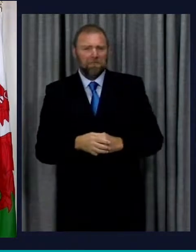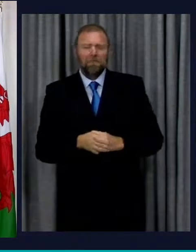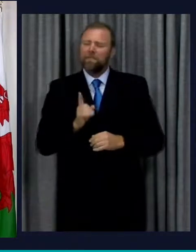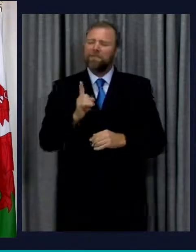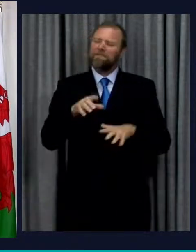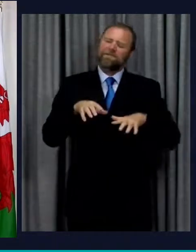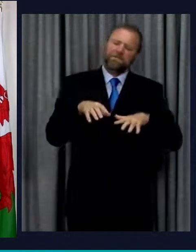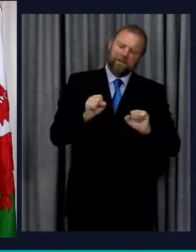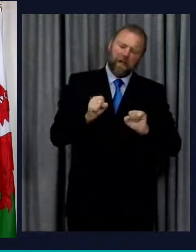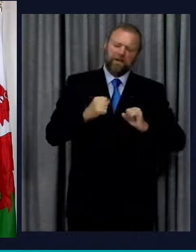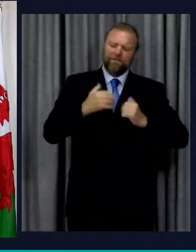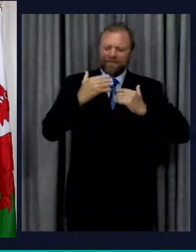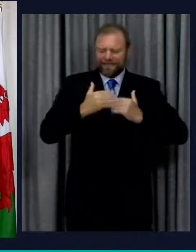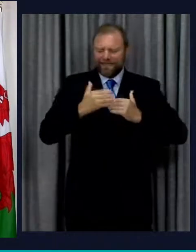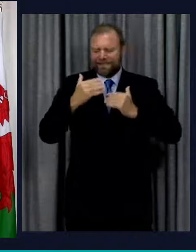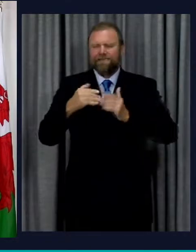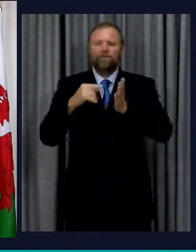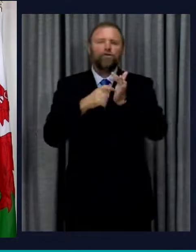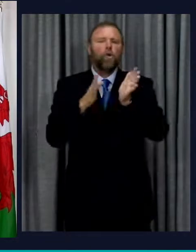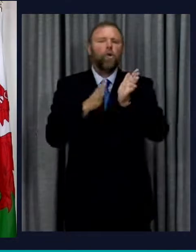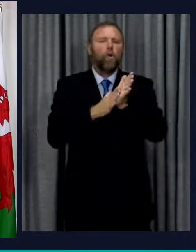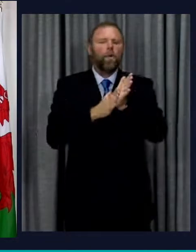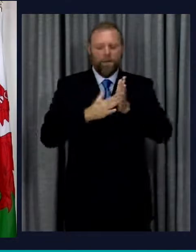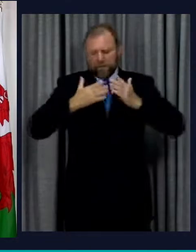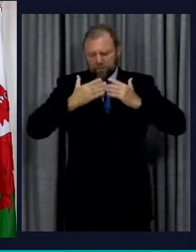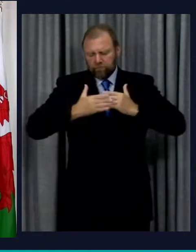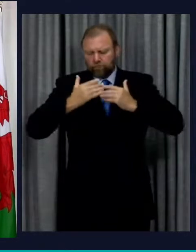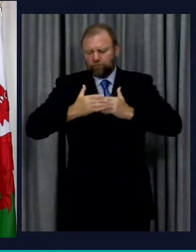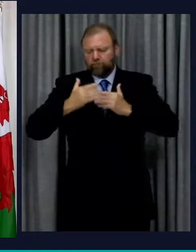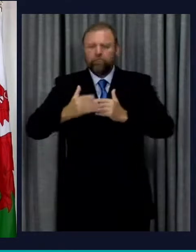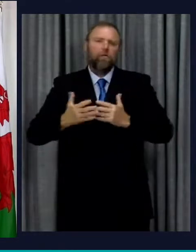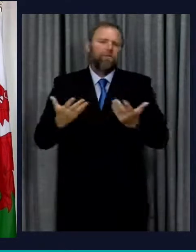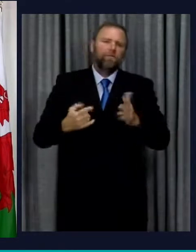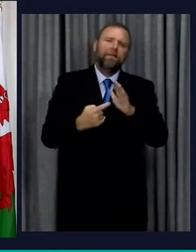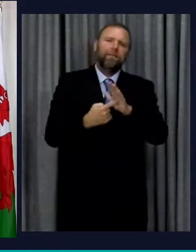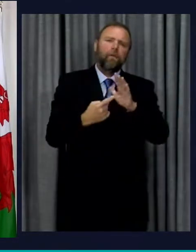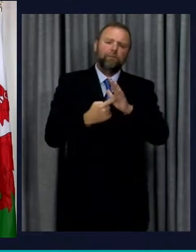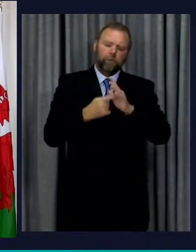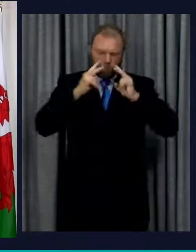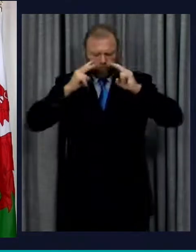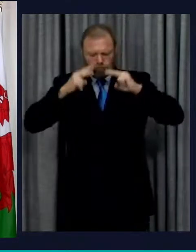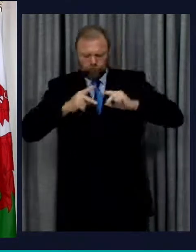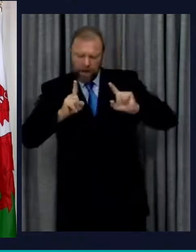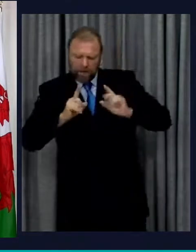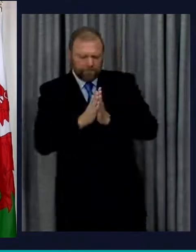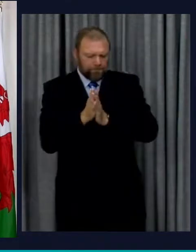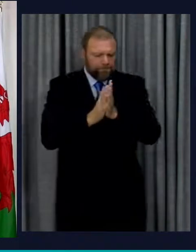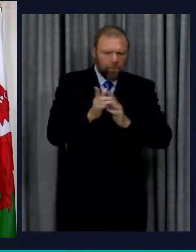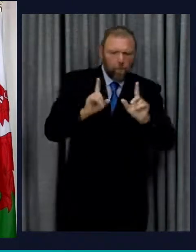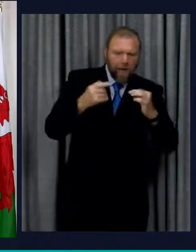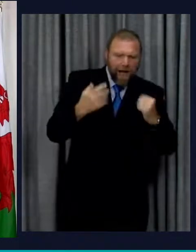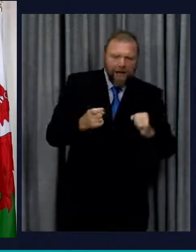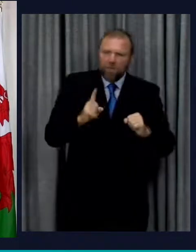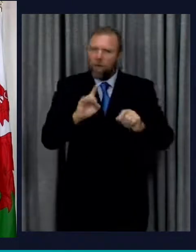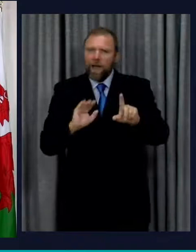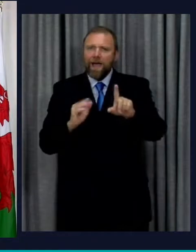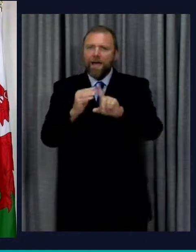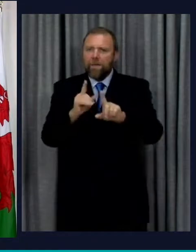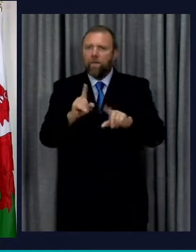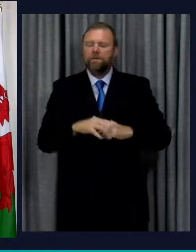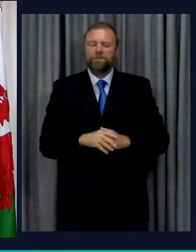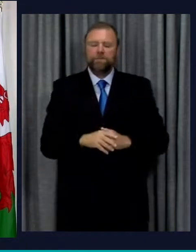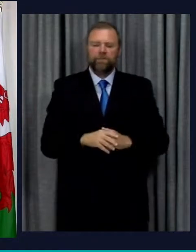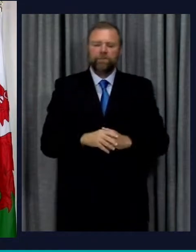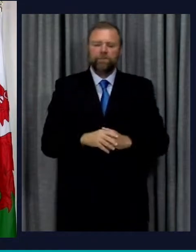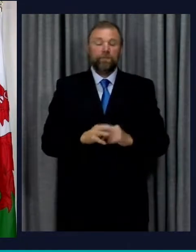of each term, it's important that you look again at where you are and consider what to do. If we hadn't set out at this point in time,